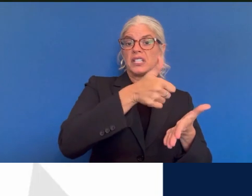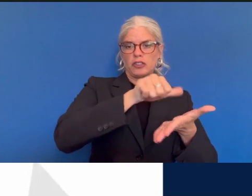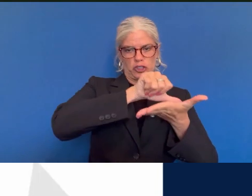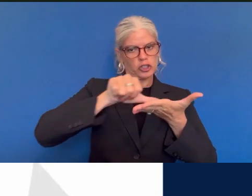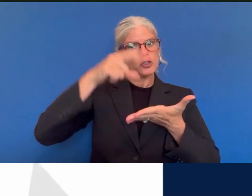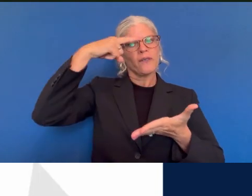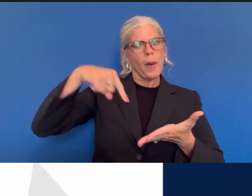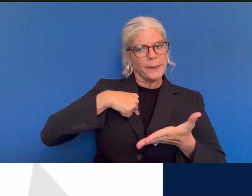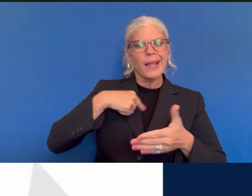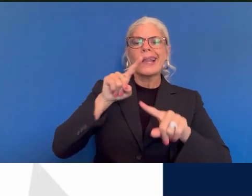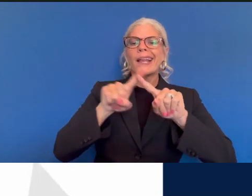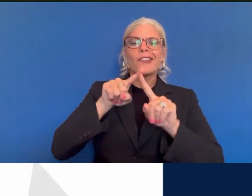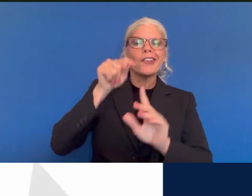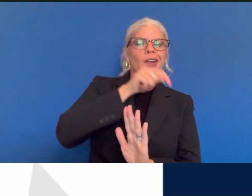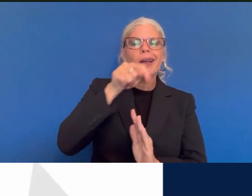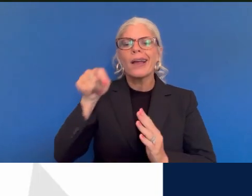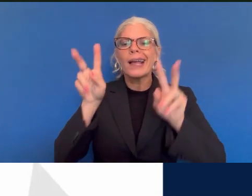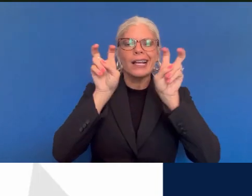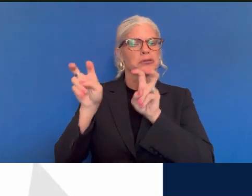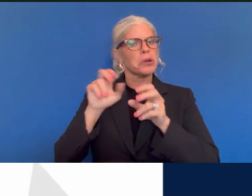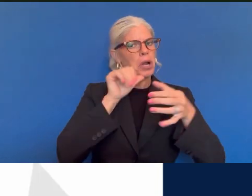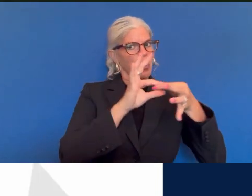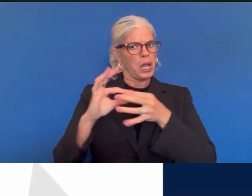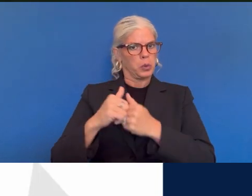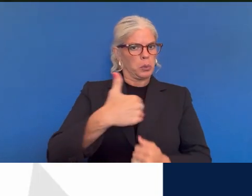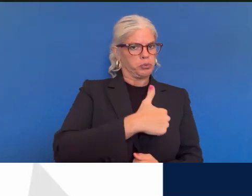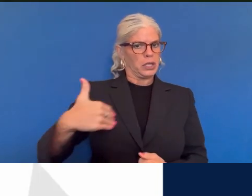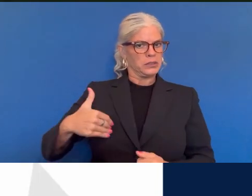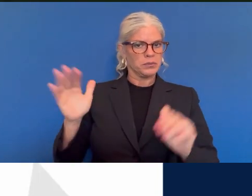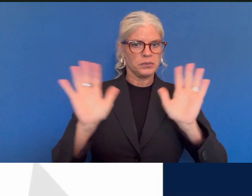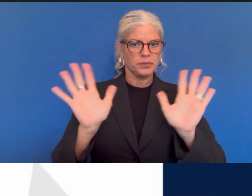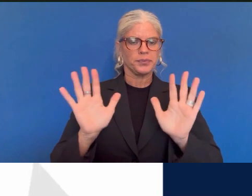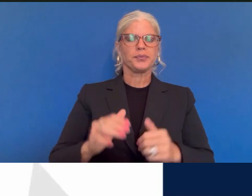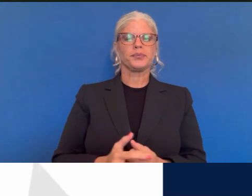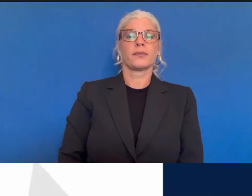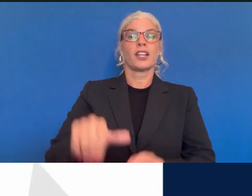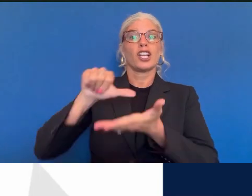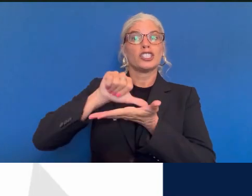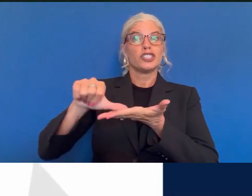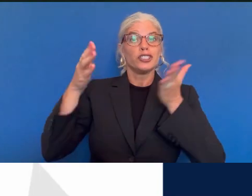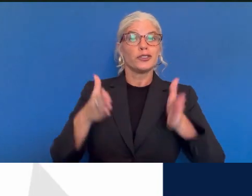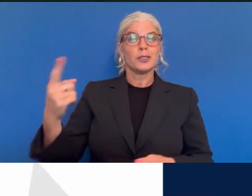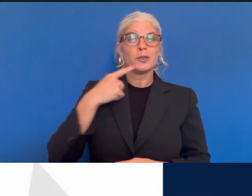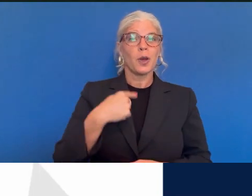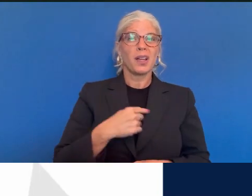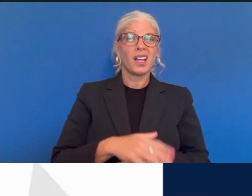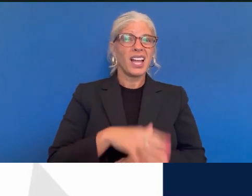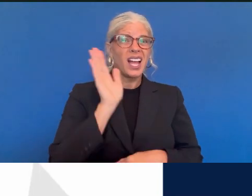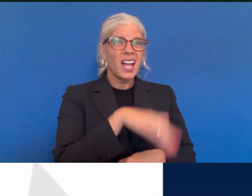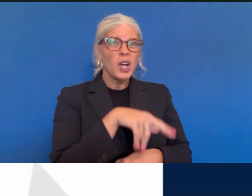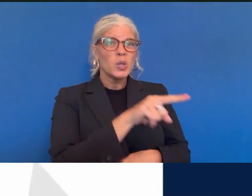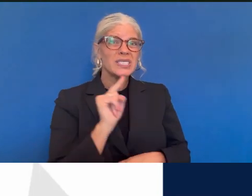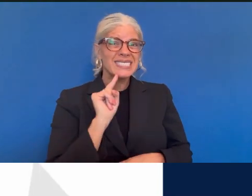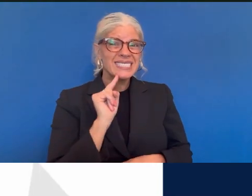one oncologist, and then I met with a second who was also a surgeon and happened to be